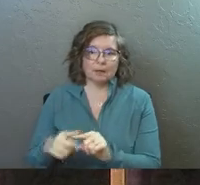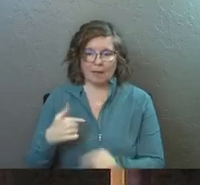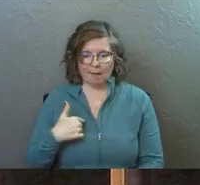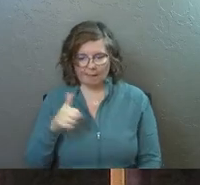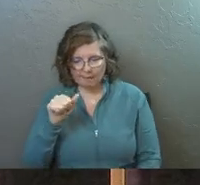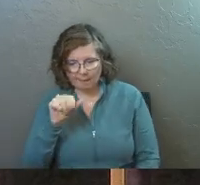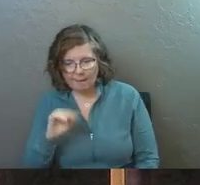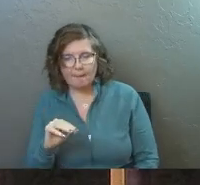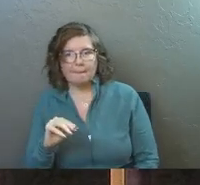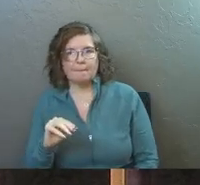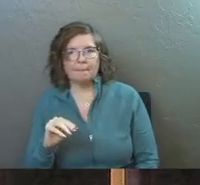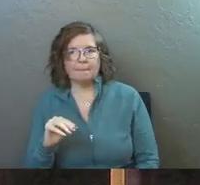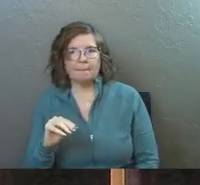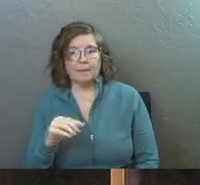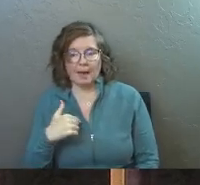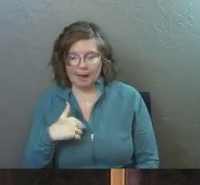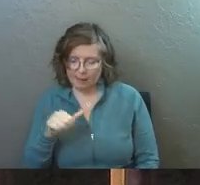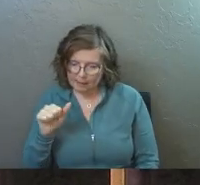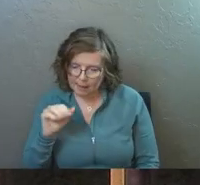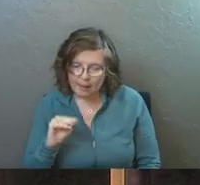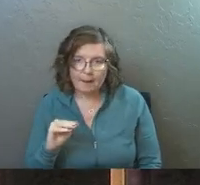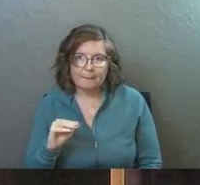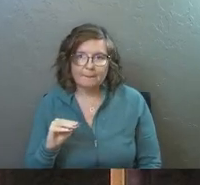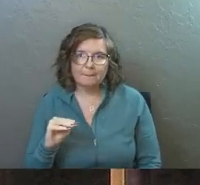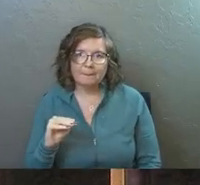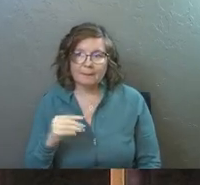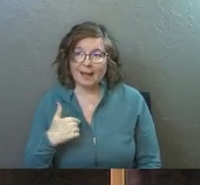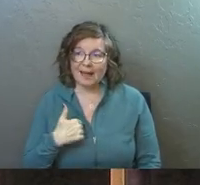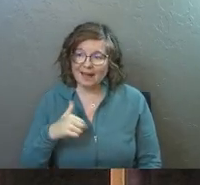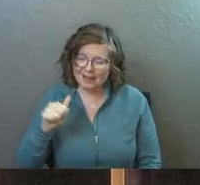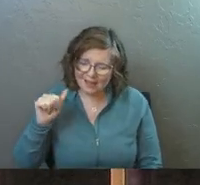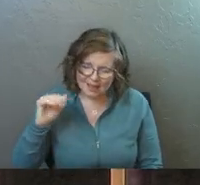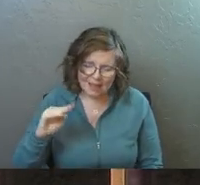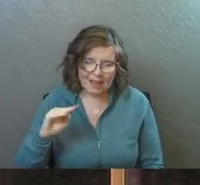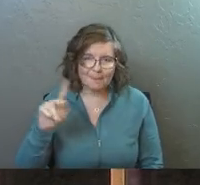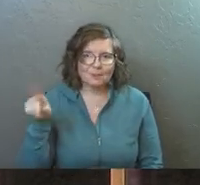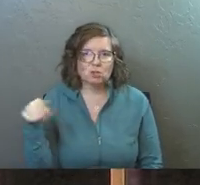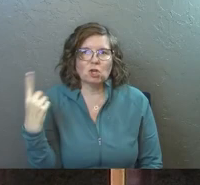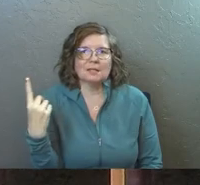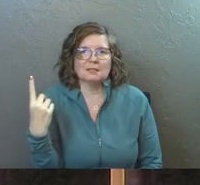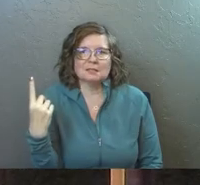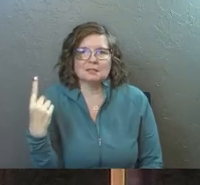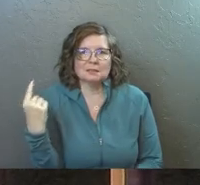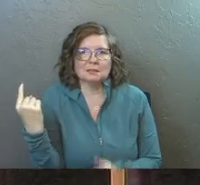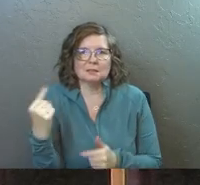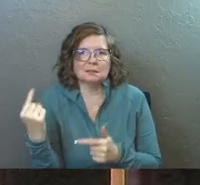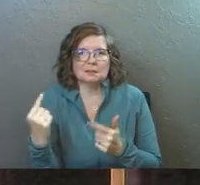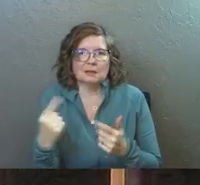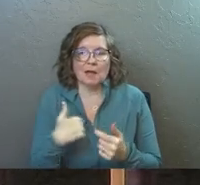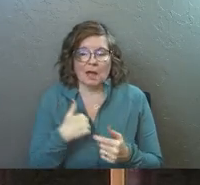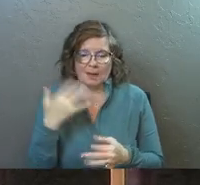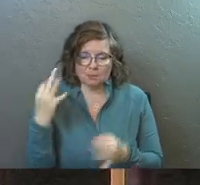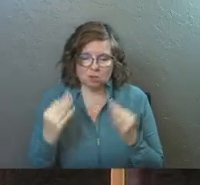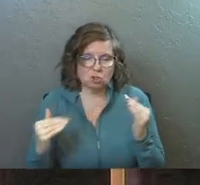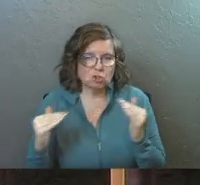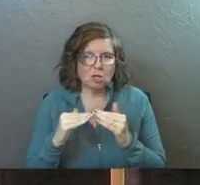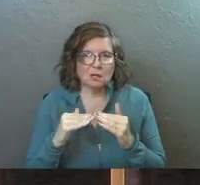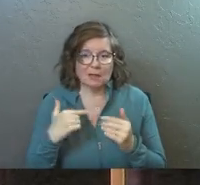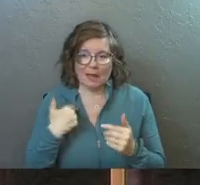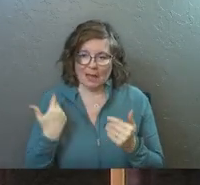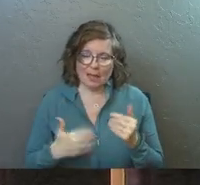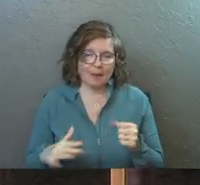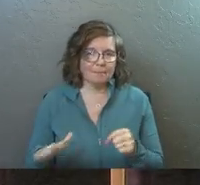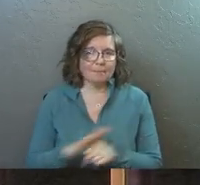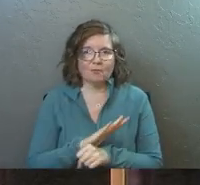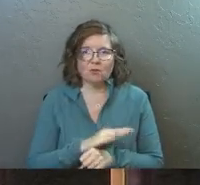I am. I am. I am just. I am loving. I am